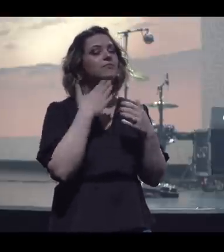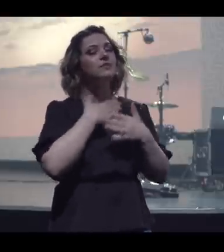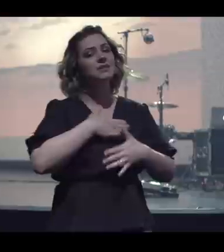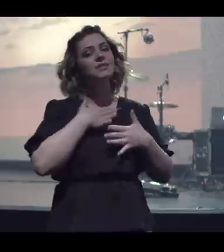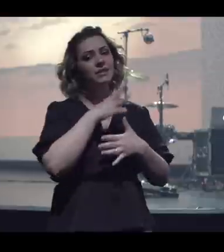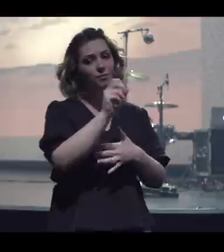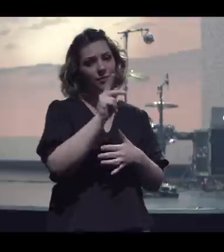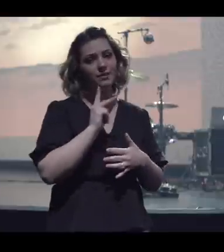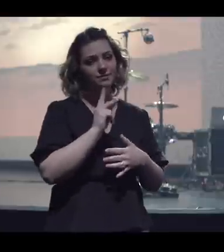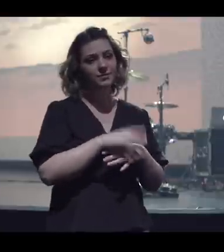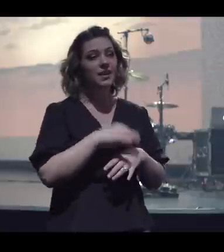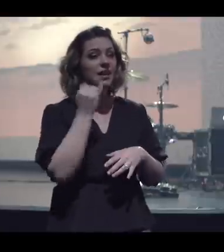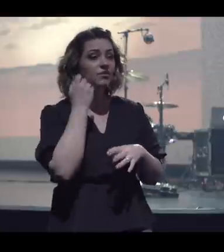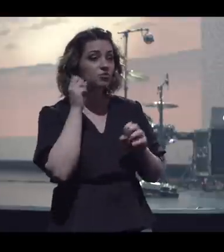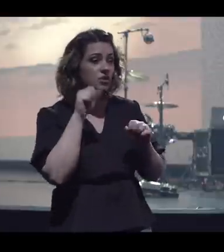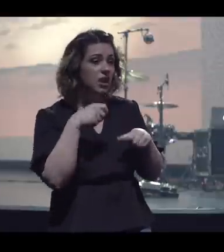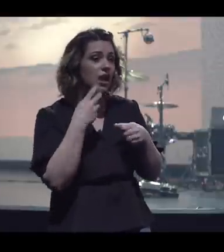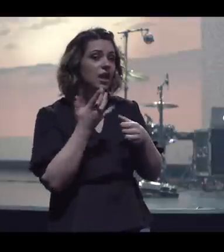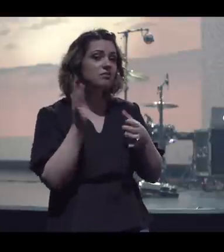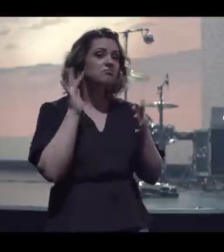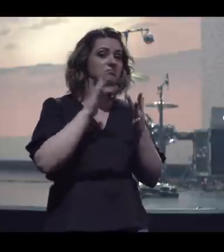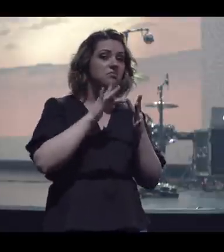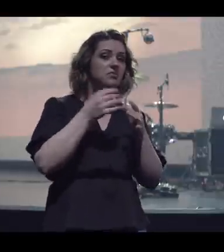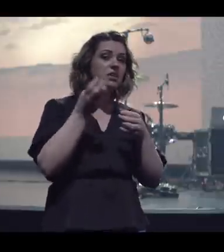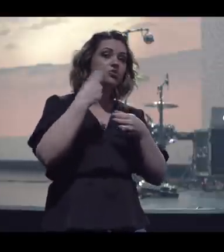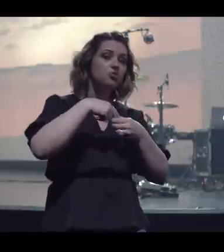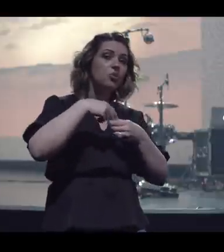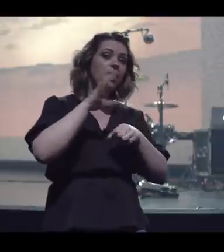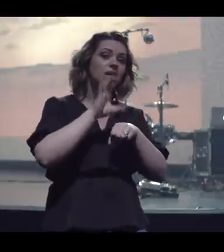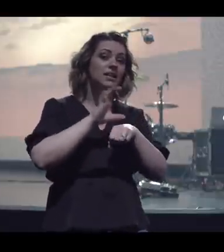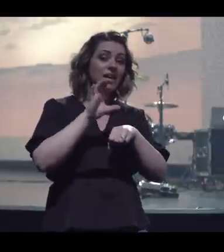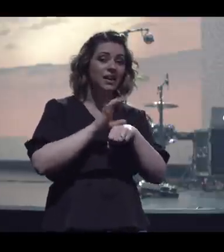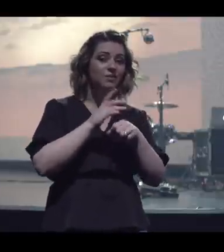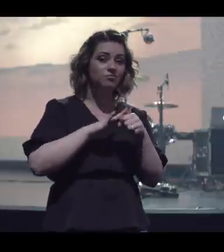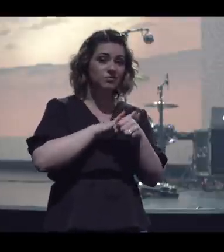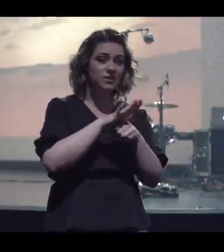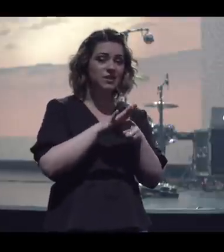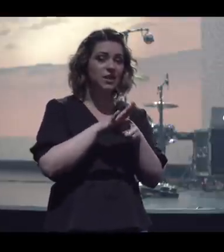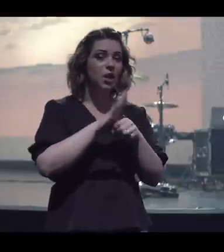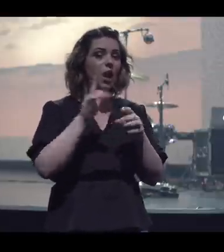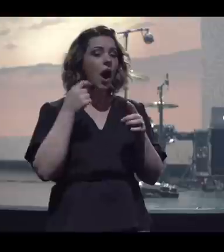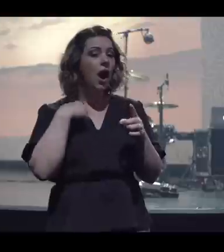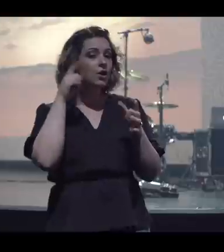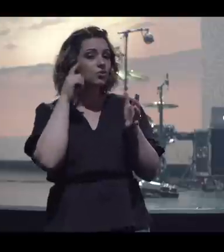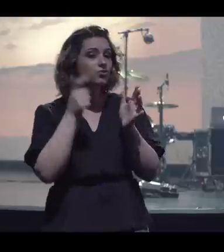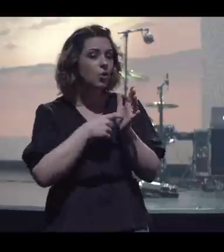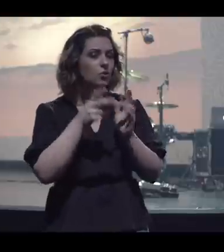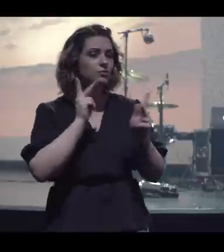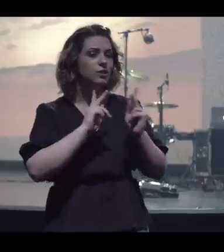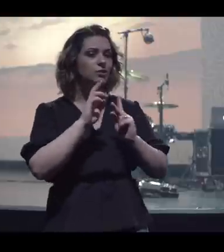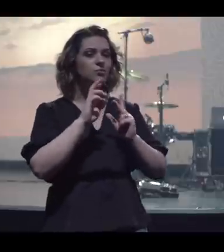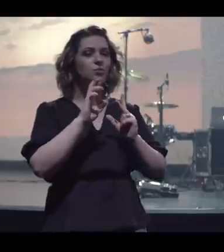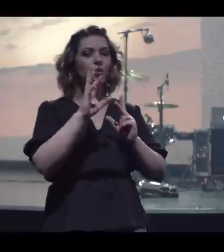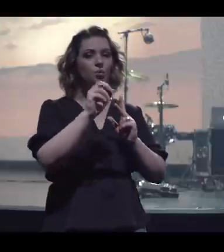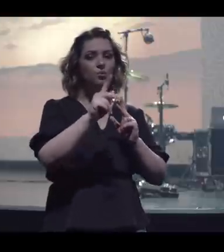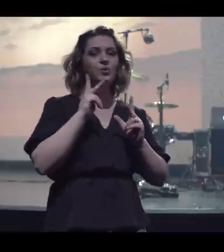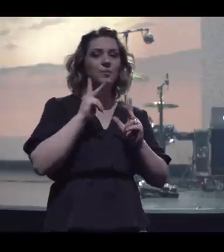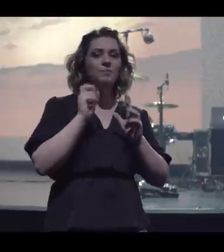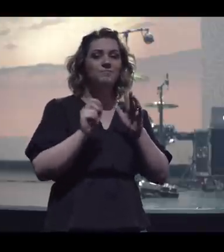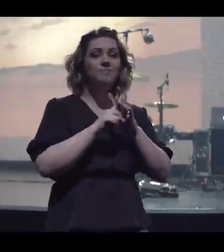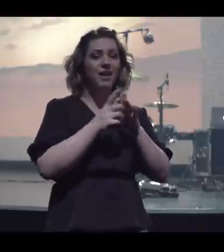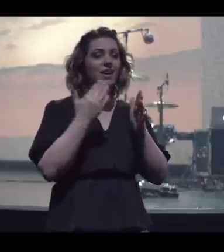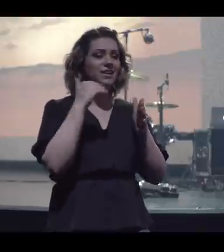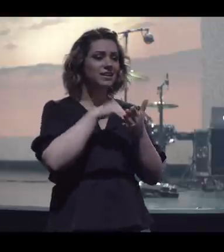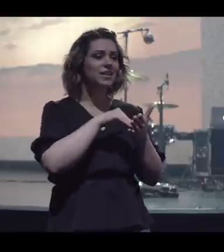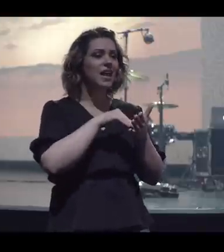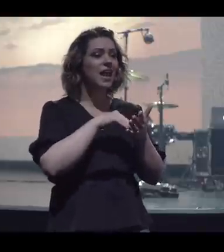you're able to come to one of our campuses, what I've noticed is that when people return for the first time, they often break into